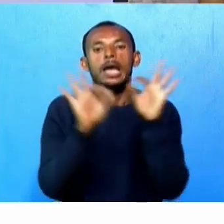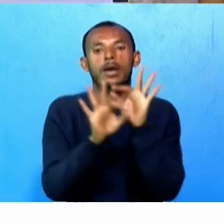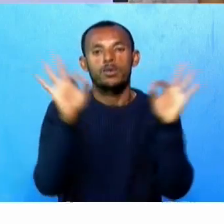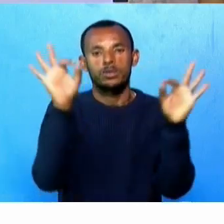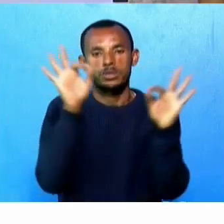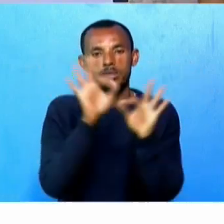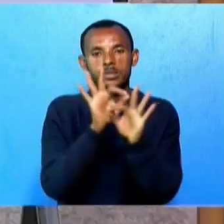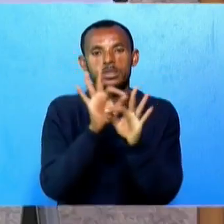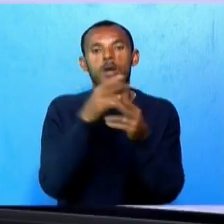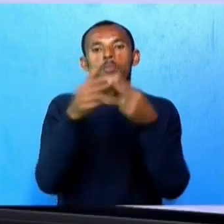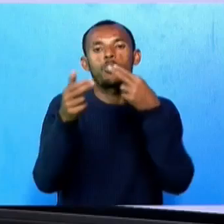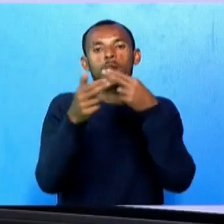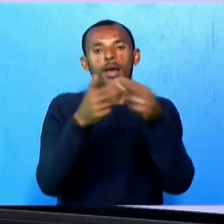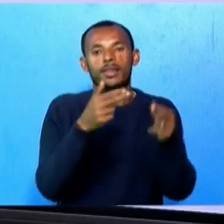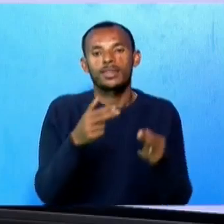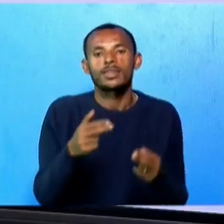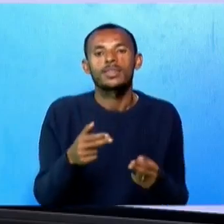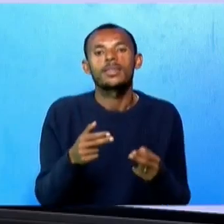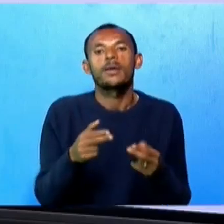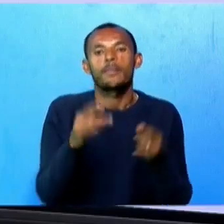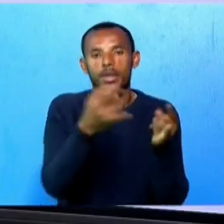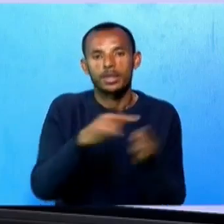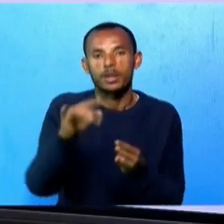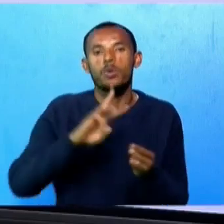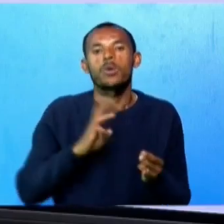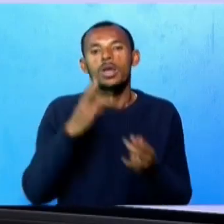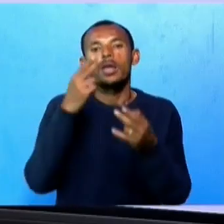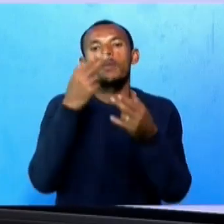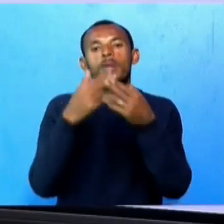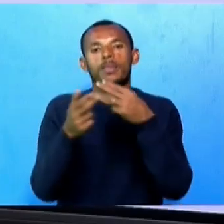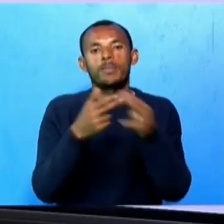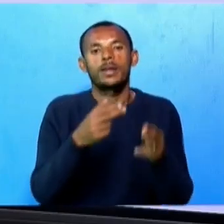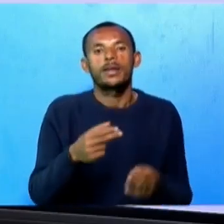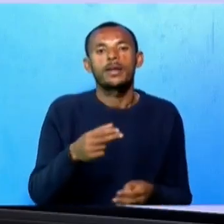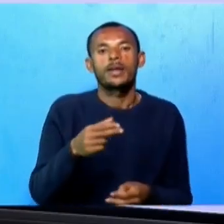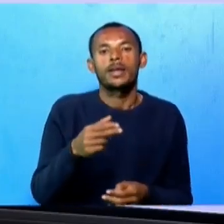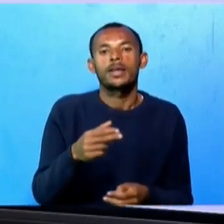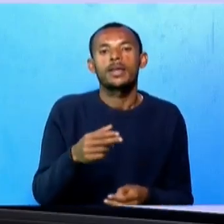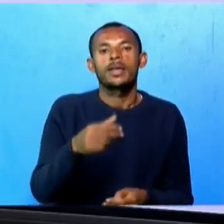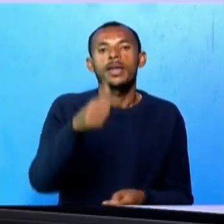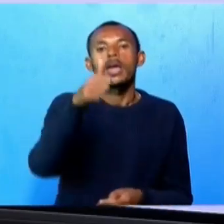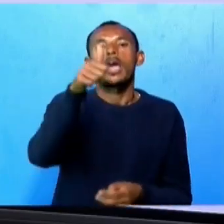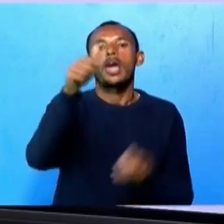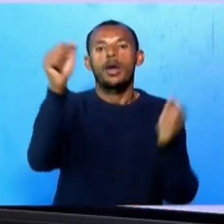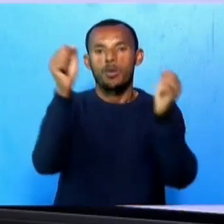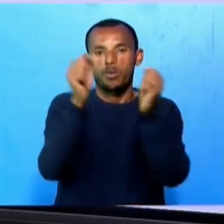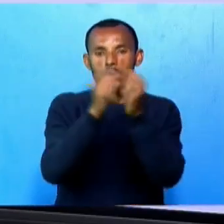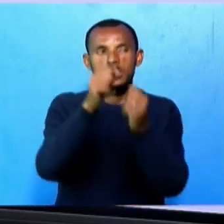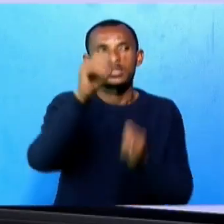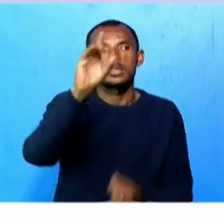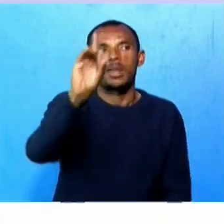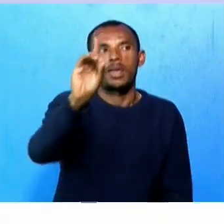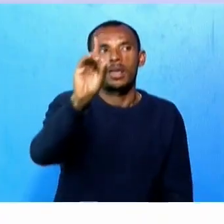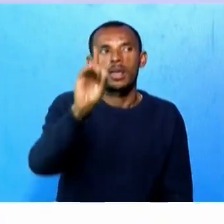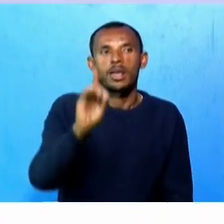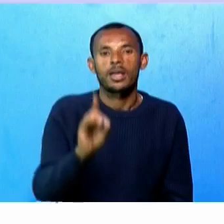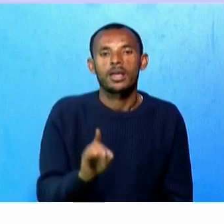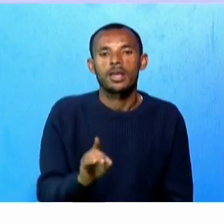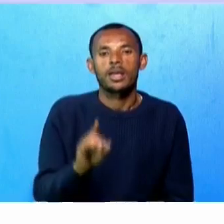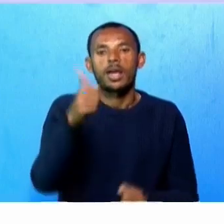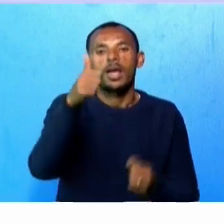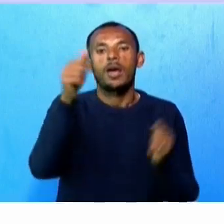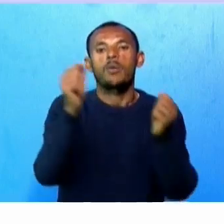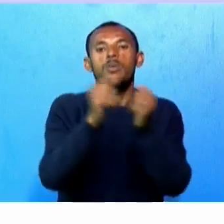method. That means we multiply a with d,